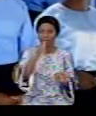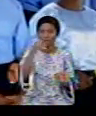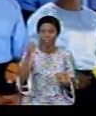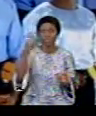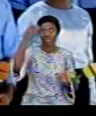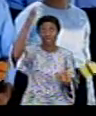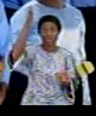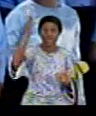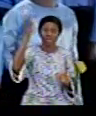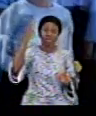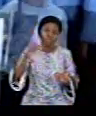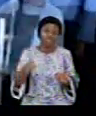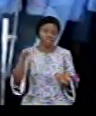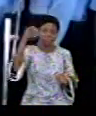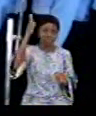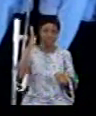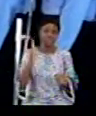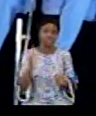foreign